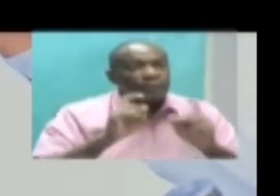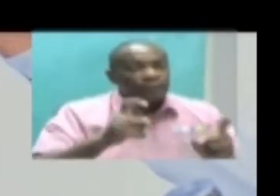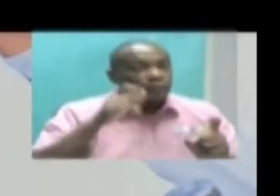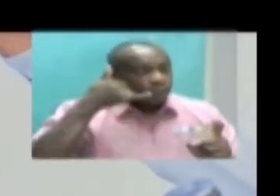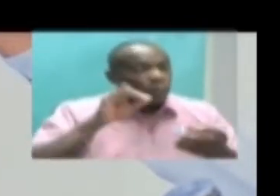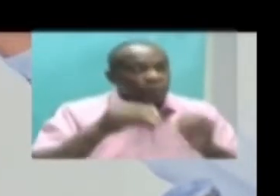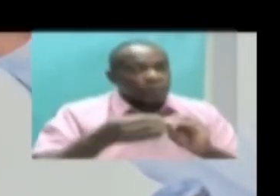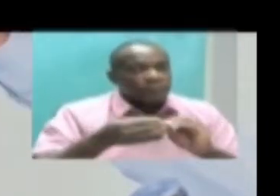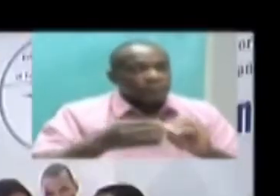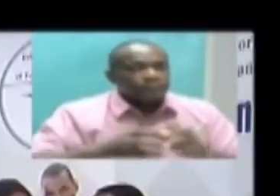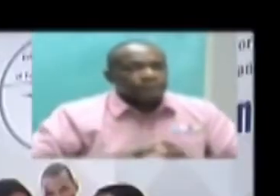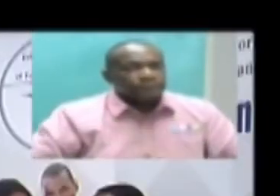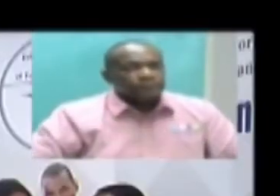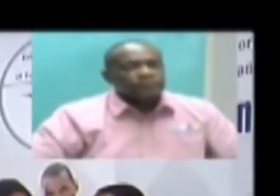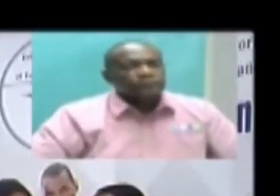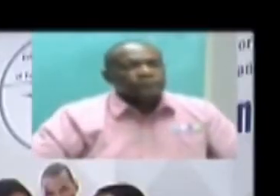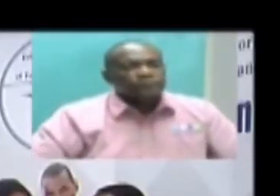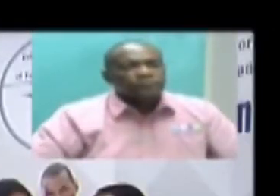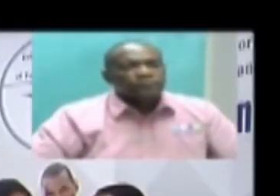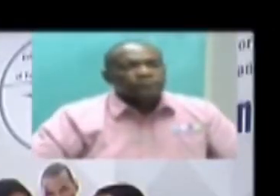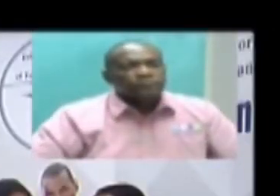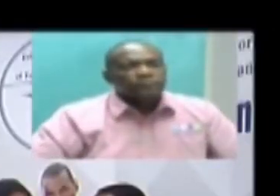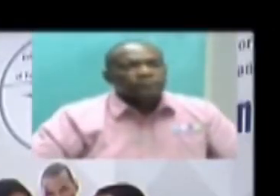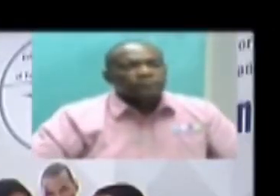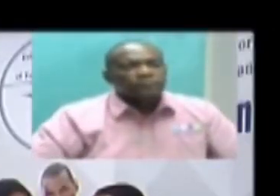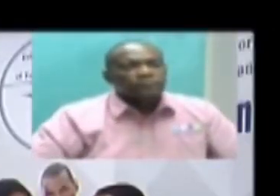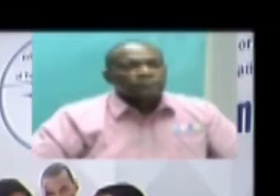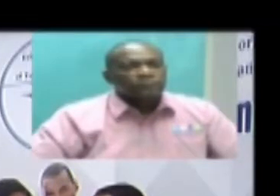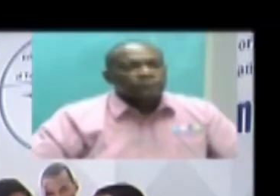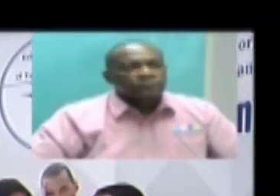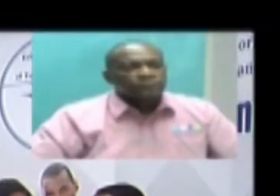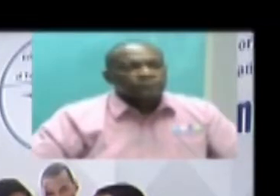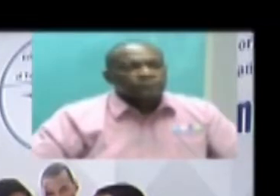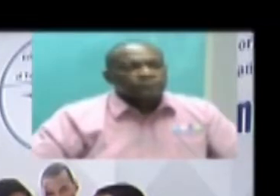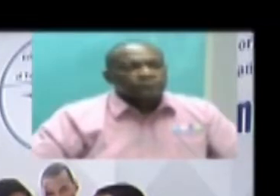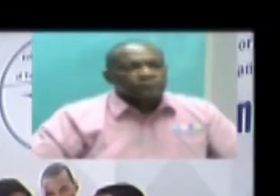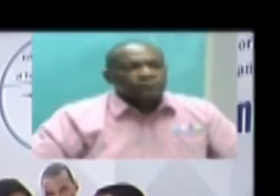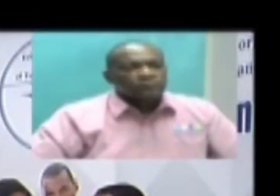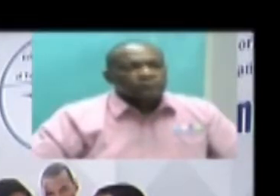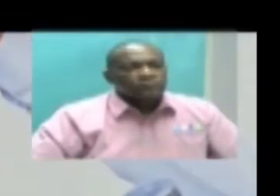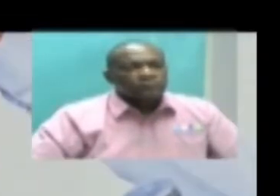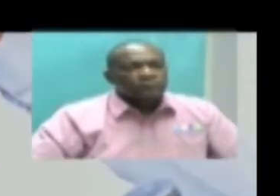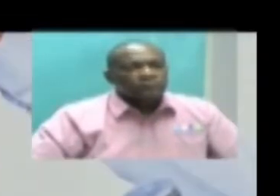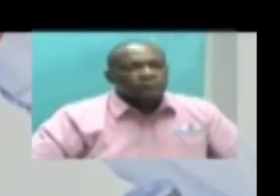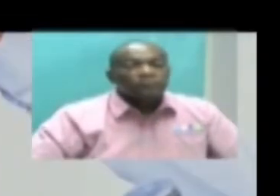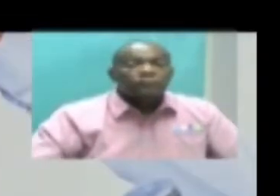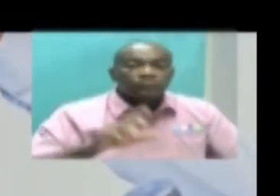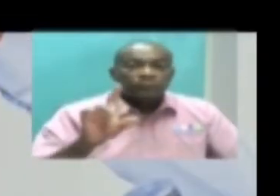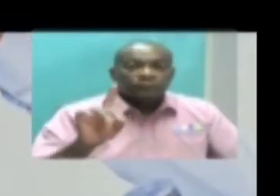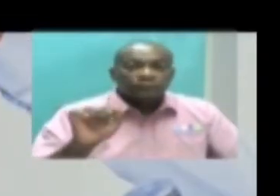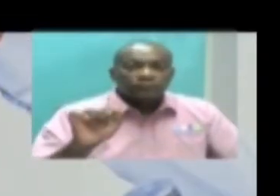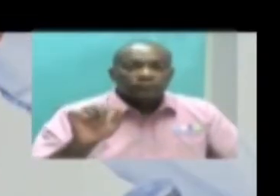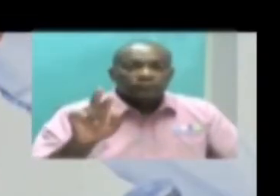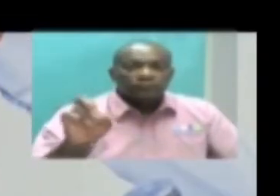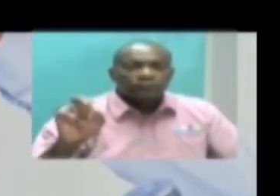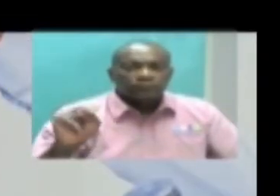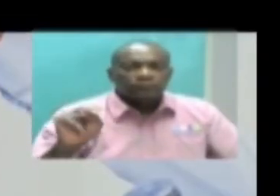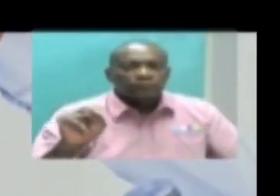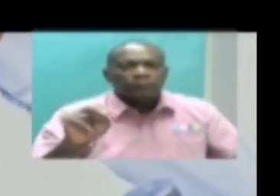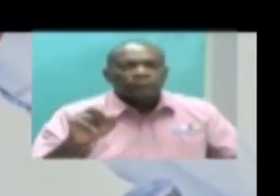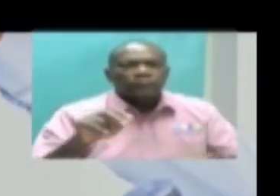back, Darren, this is where I want to pull you in. In March of 2020, we were faced with